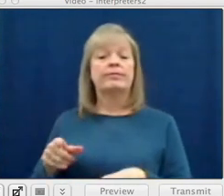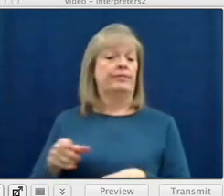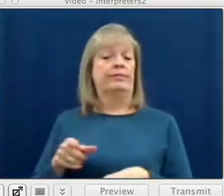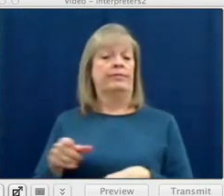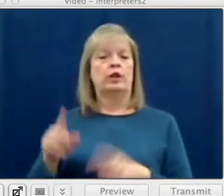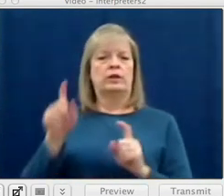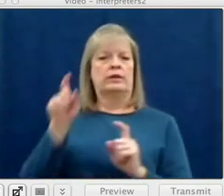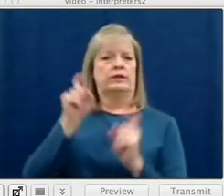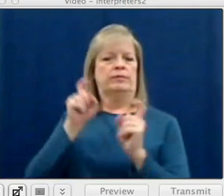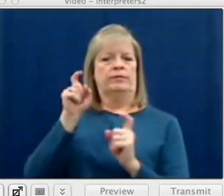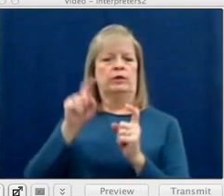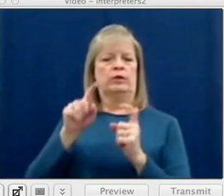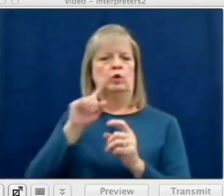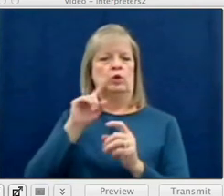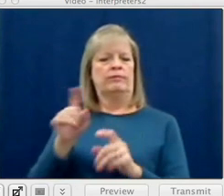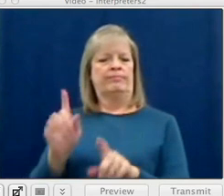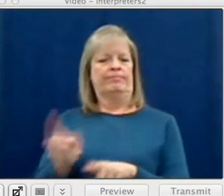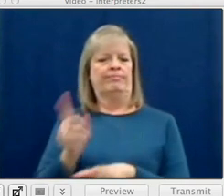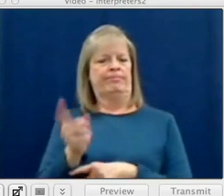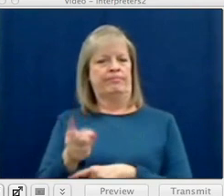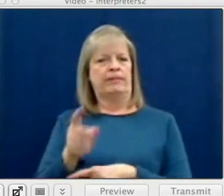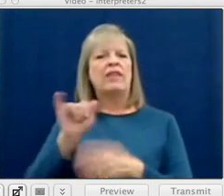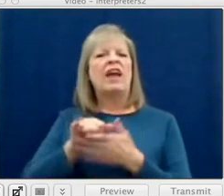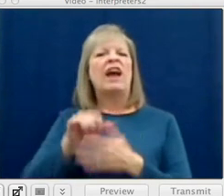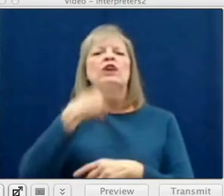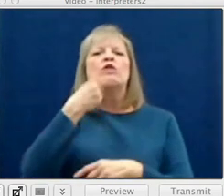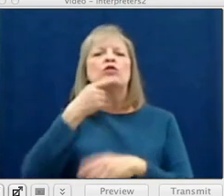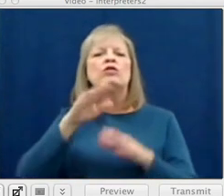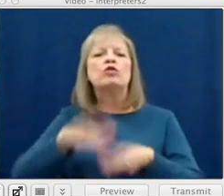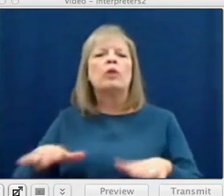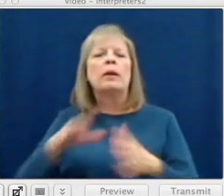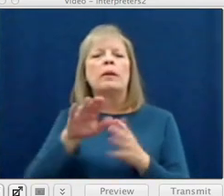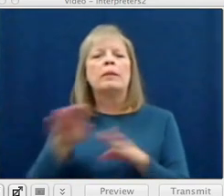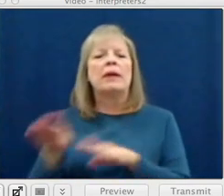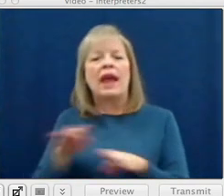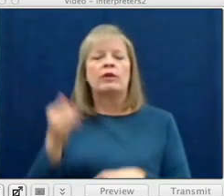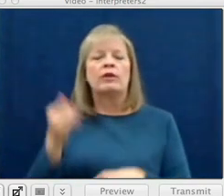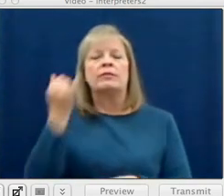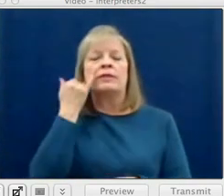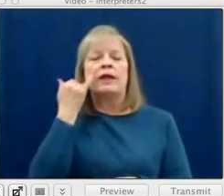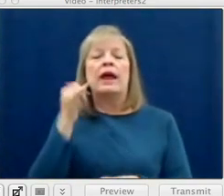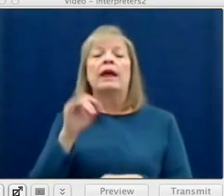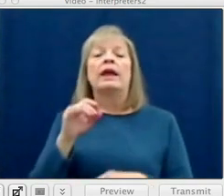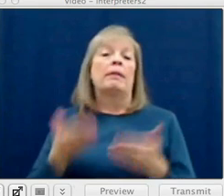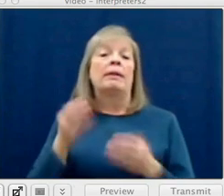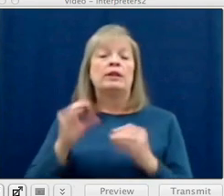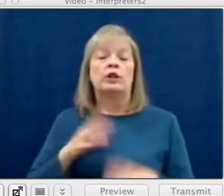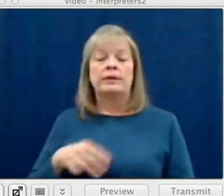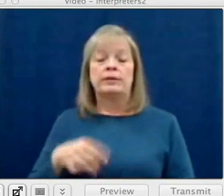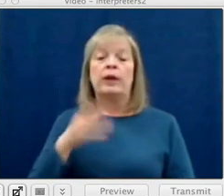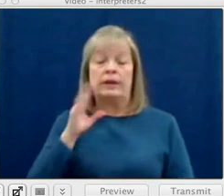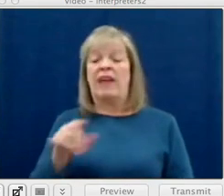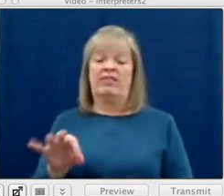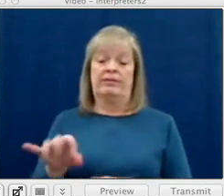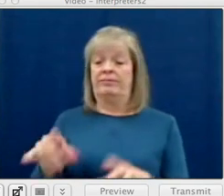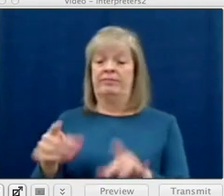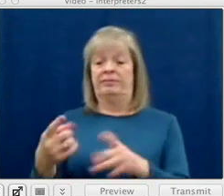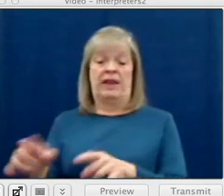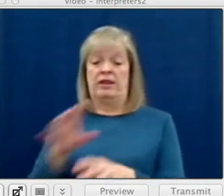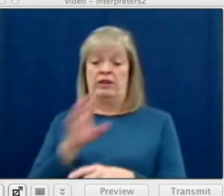child's behavior. So imagine the teacher puts up her index finger to a